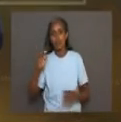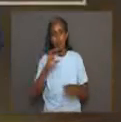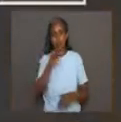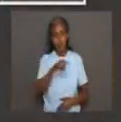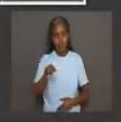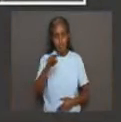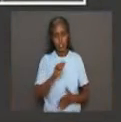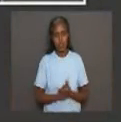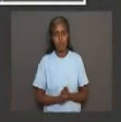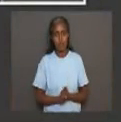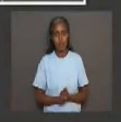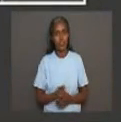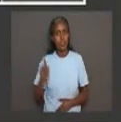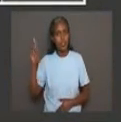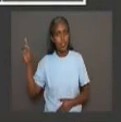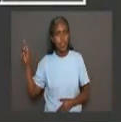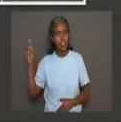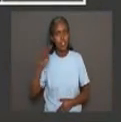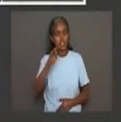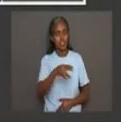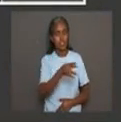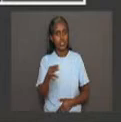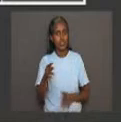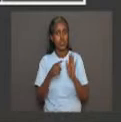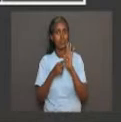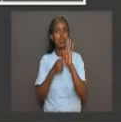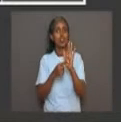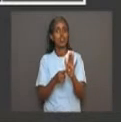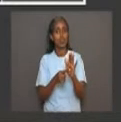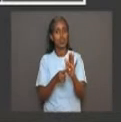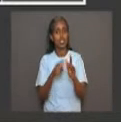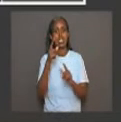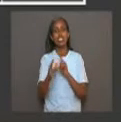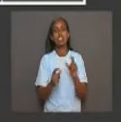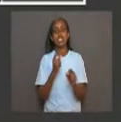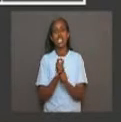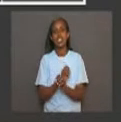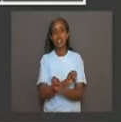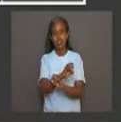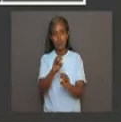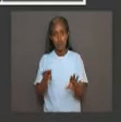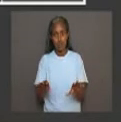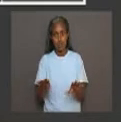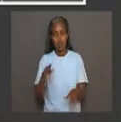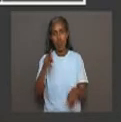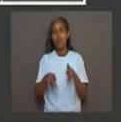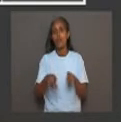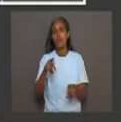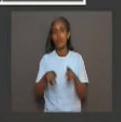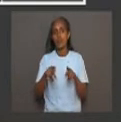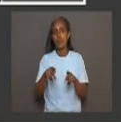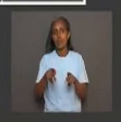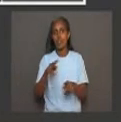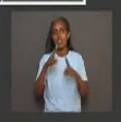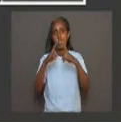Here is a chart that shows the age distribution of people in